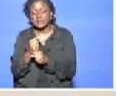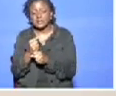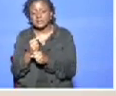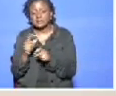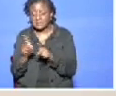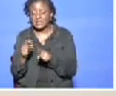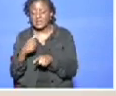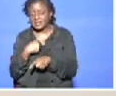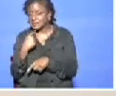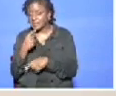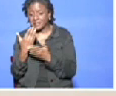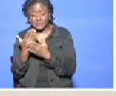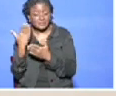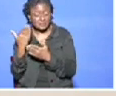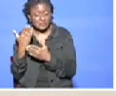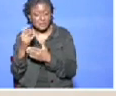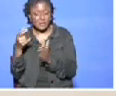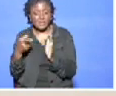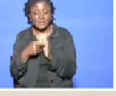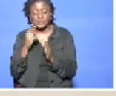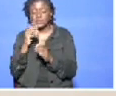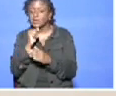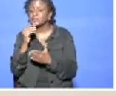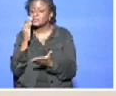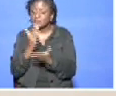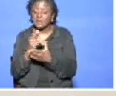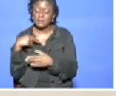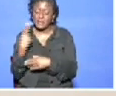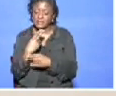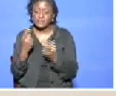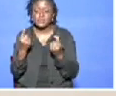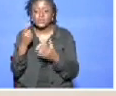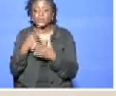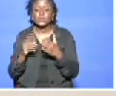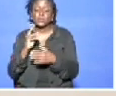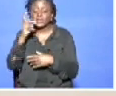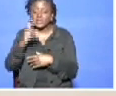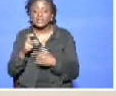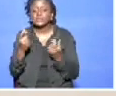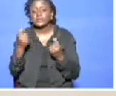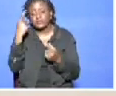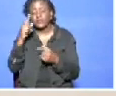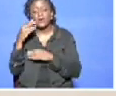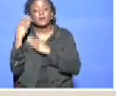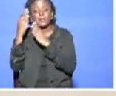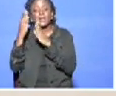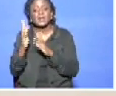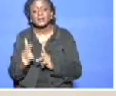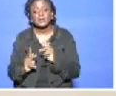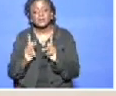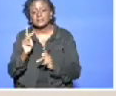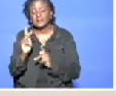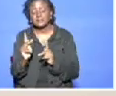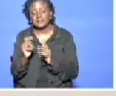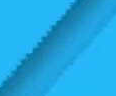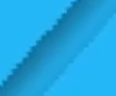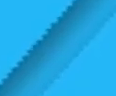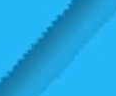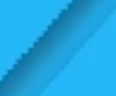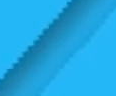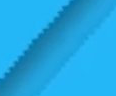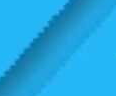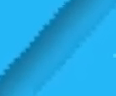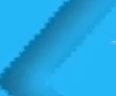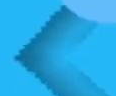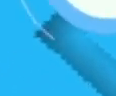earlier, this will not deter us from doing what we need to do for the Bahamian people. Ladon Davis, ZNS Network News.